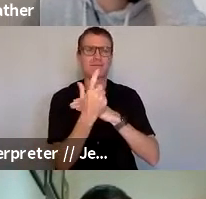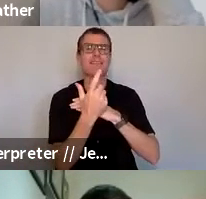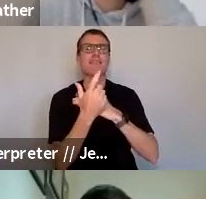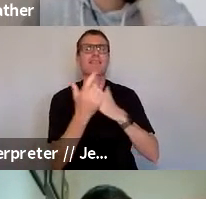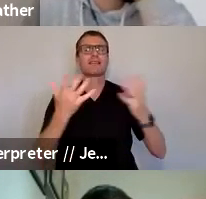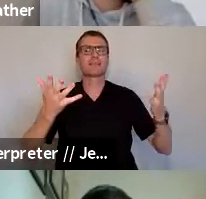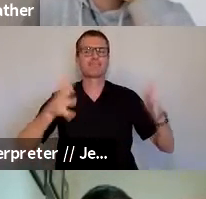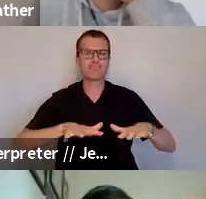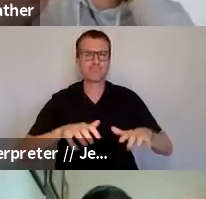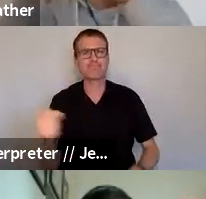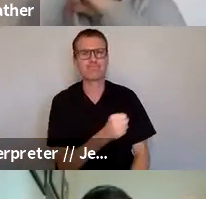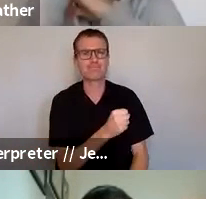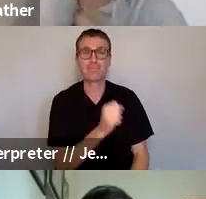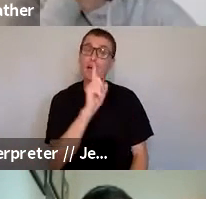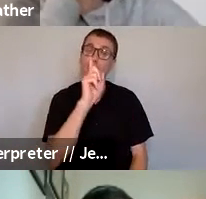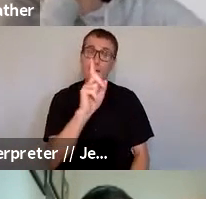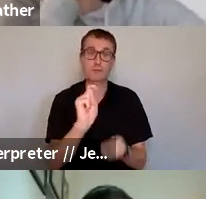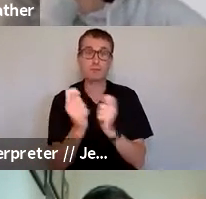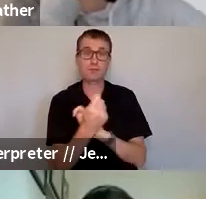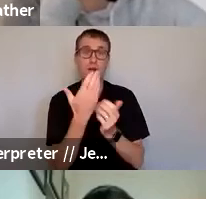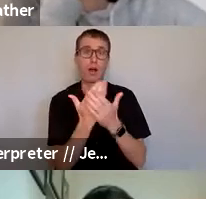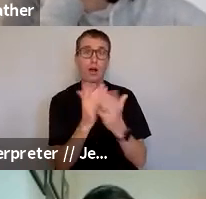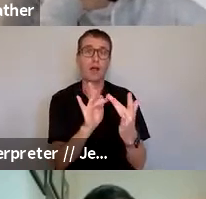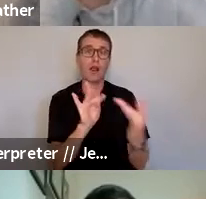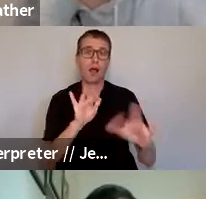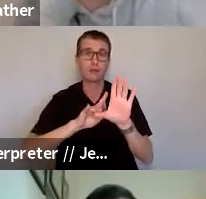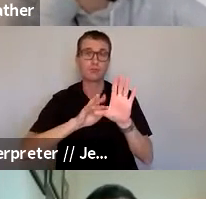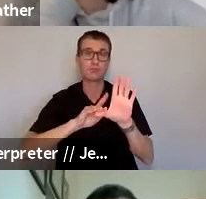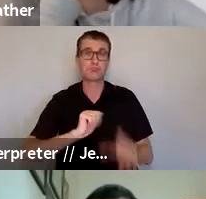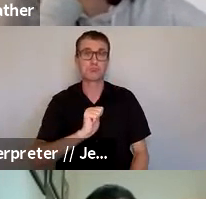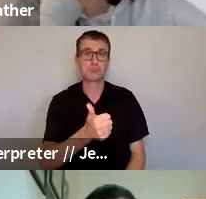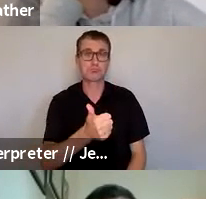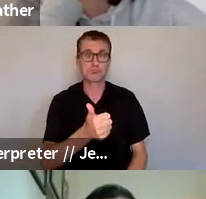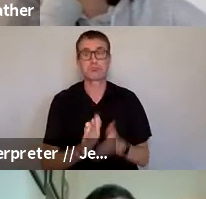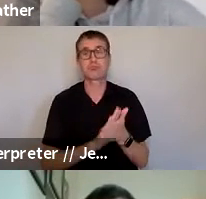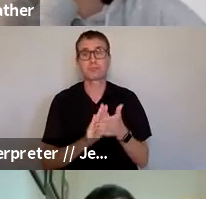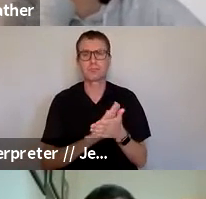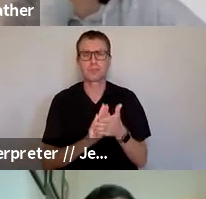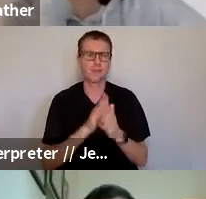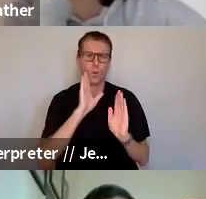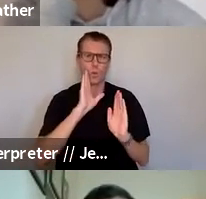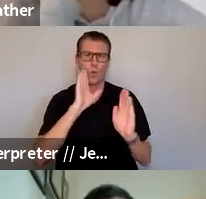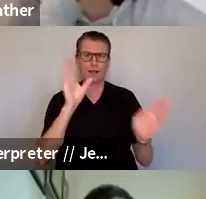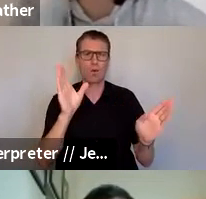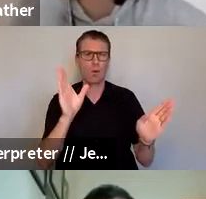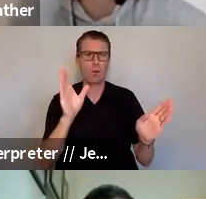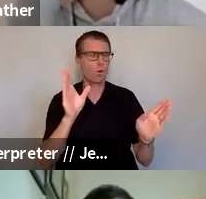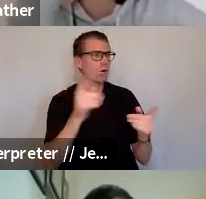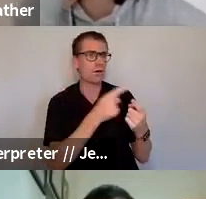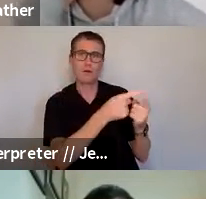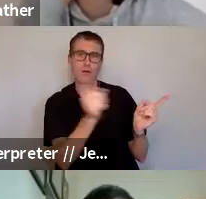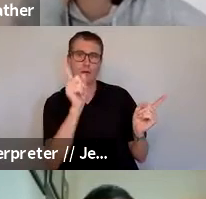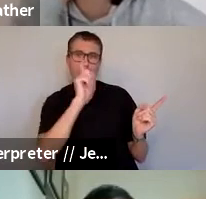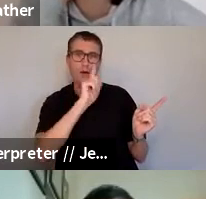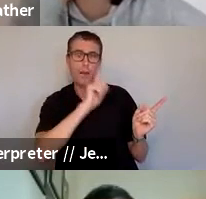we've moved online, it's wonderful to see people now, you know, providing their art form to the